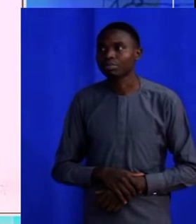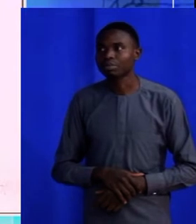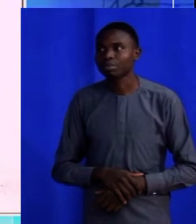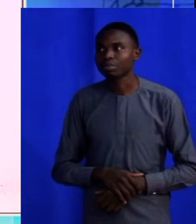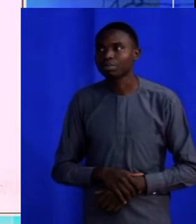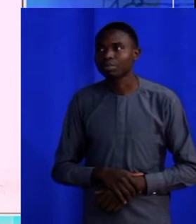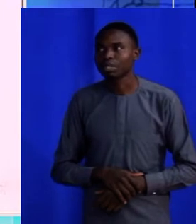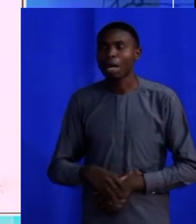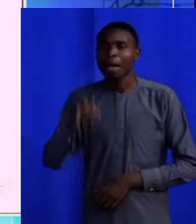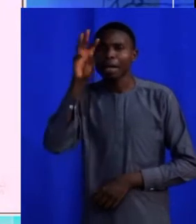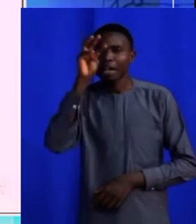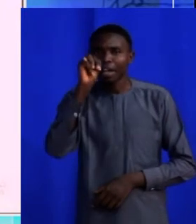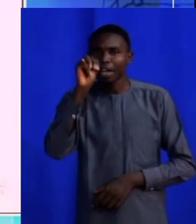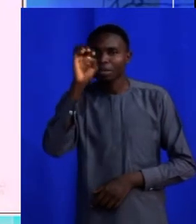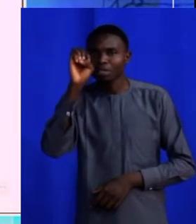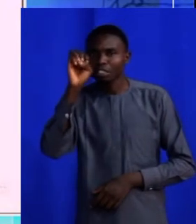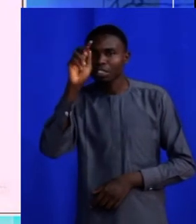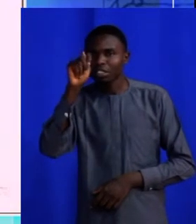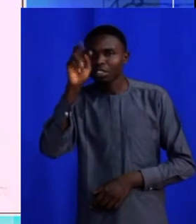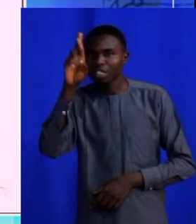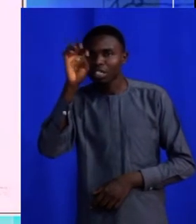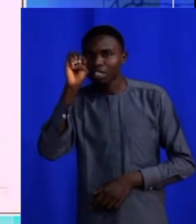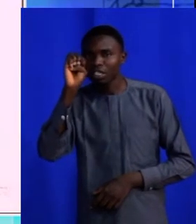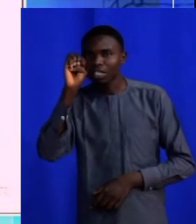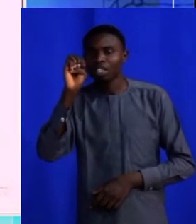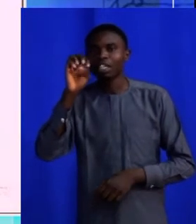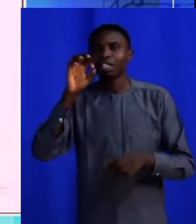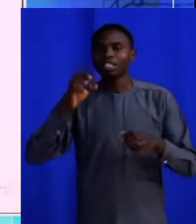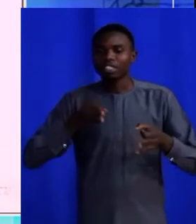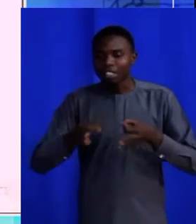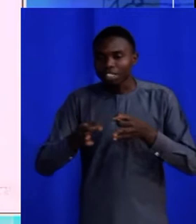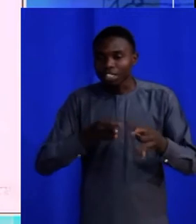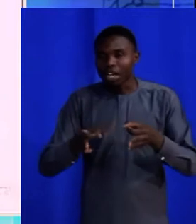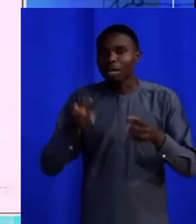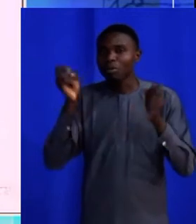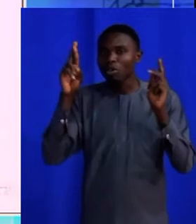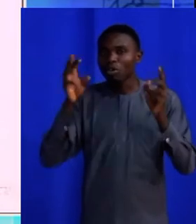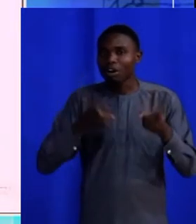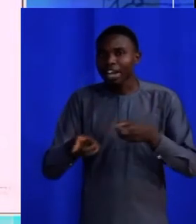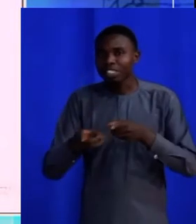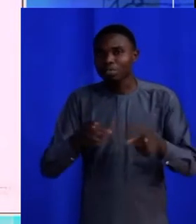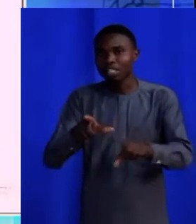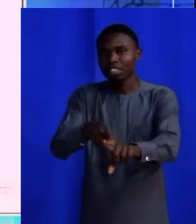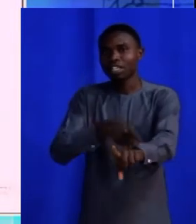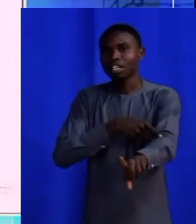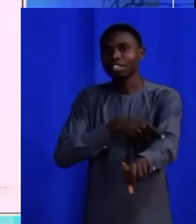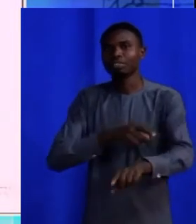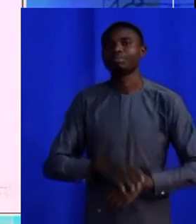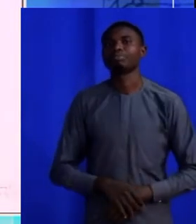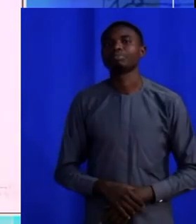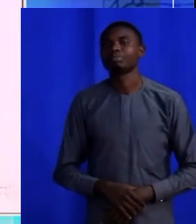goats, and so on, while the non-ruminants are pigs and dogs and